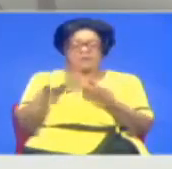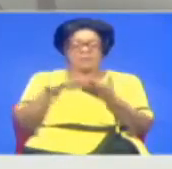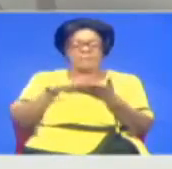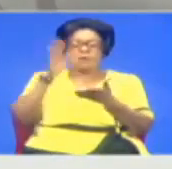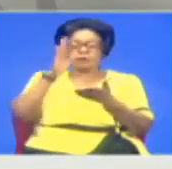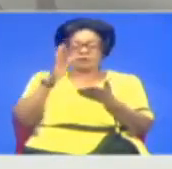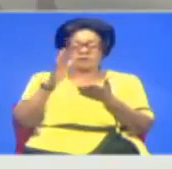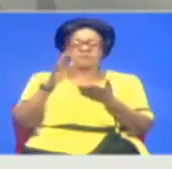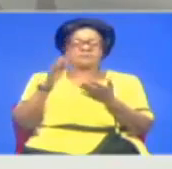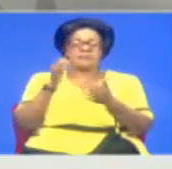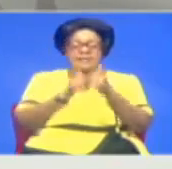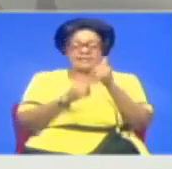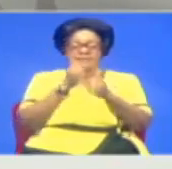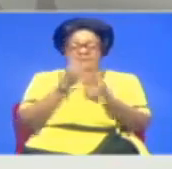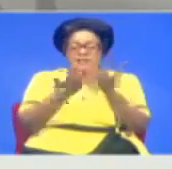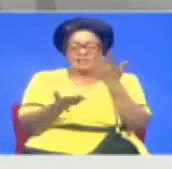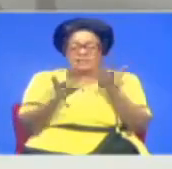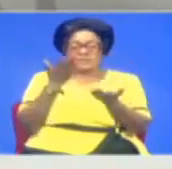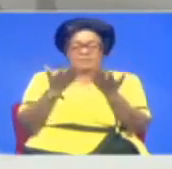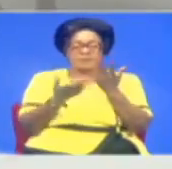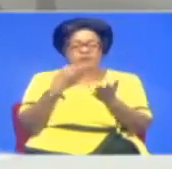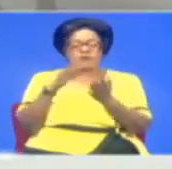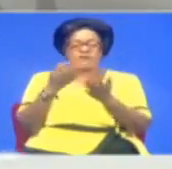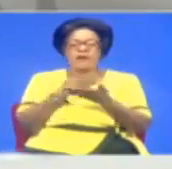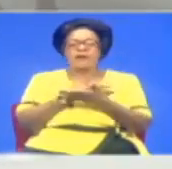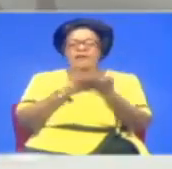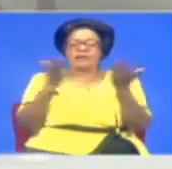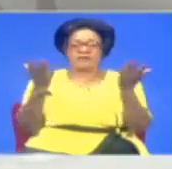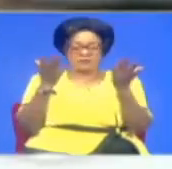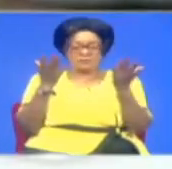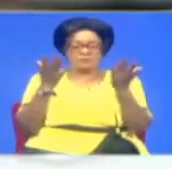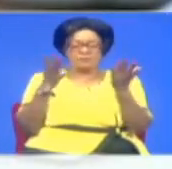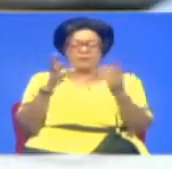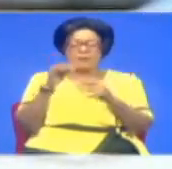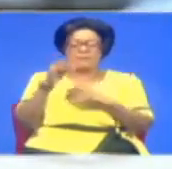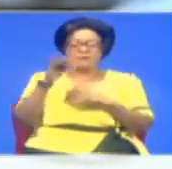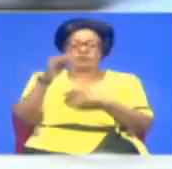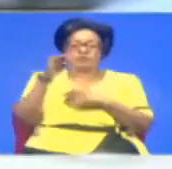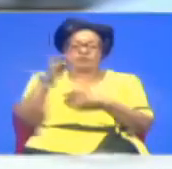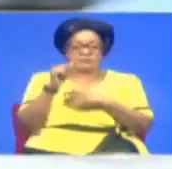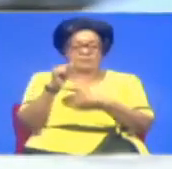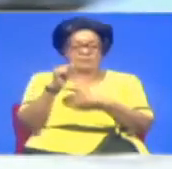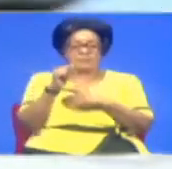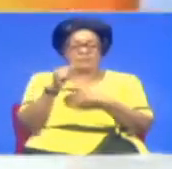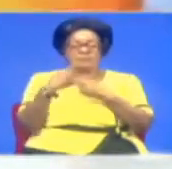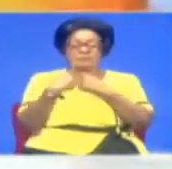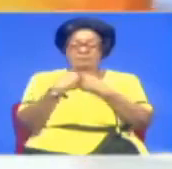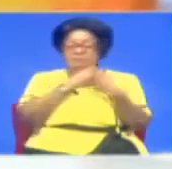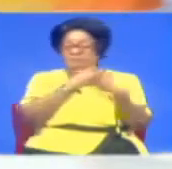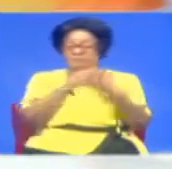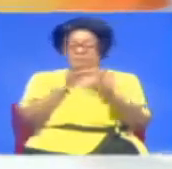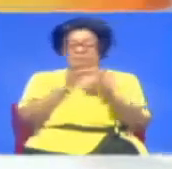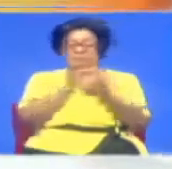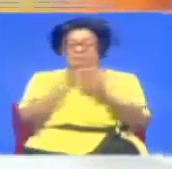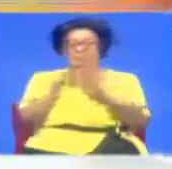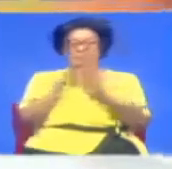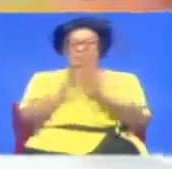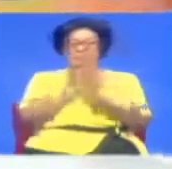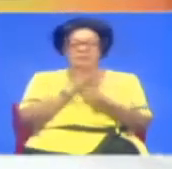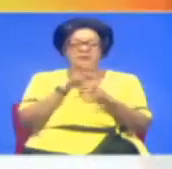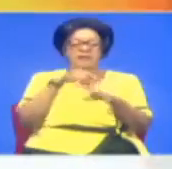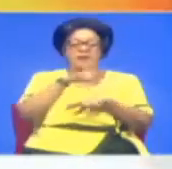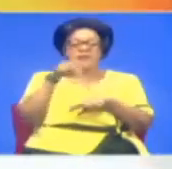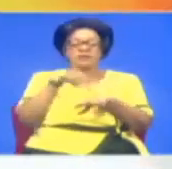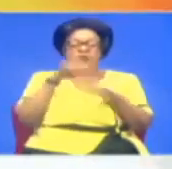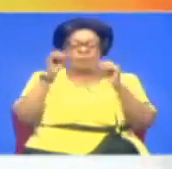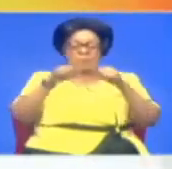rigorous scientific assessment of every piece of data. One of the challenges that many nations may face in accessing the